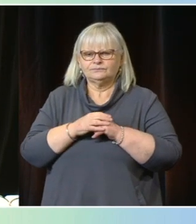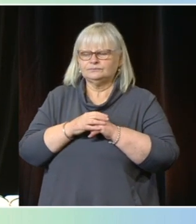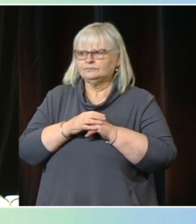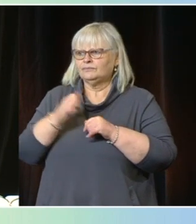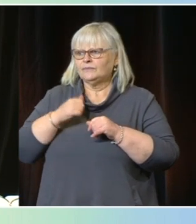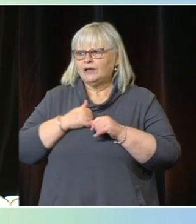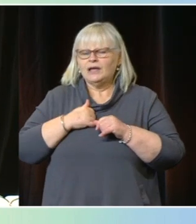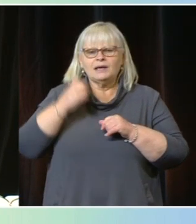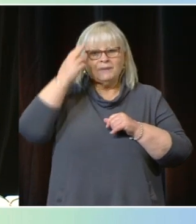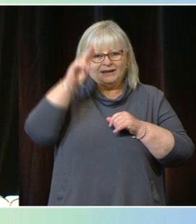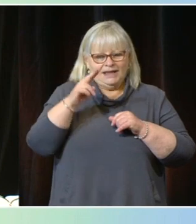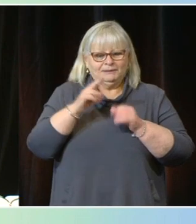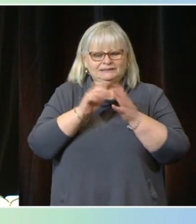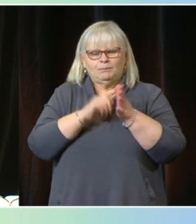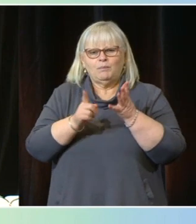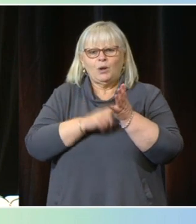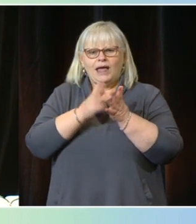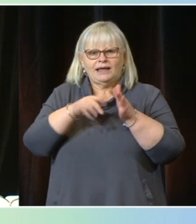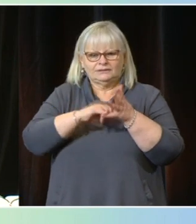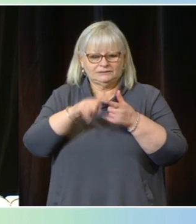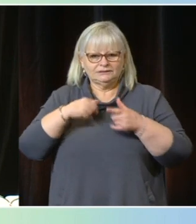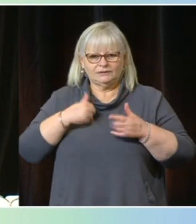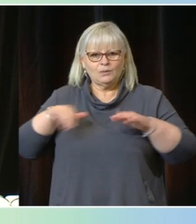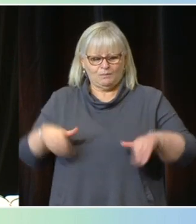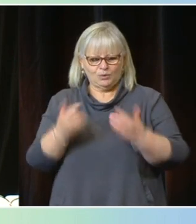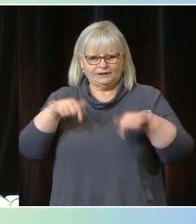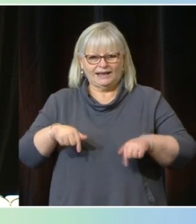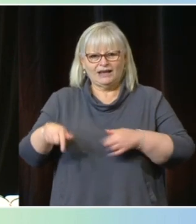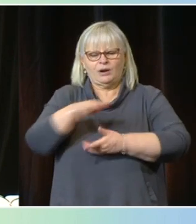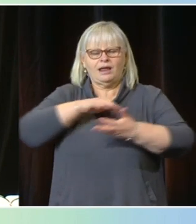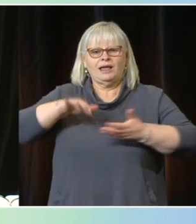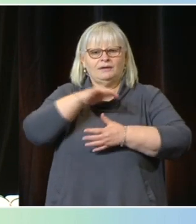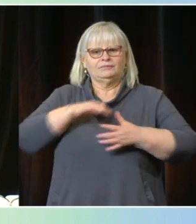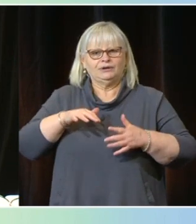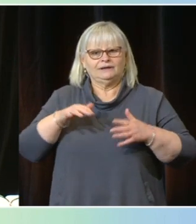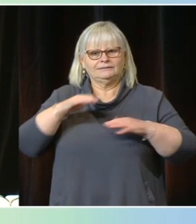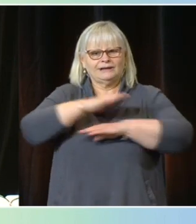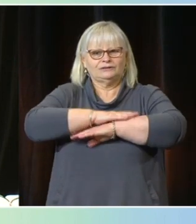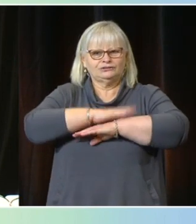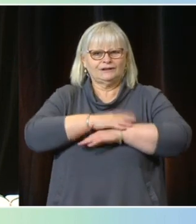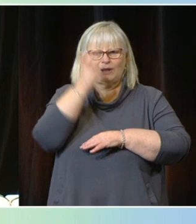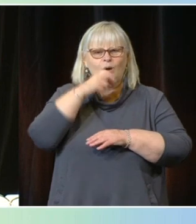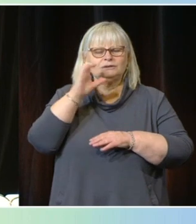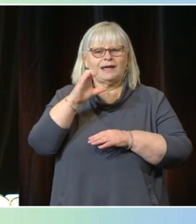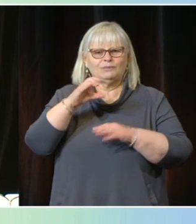my name is I was born here on yanbury Country at the old Canberra Hospital